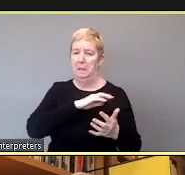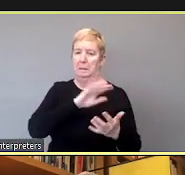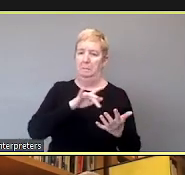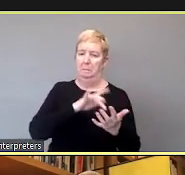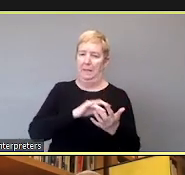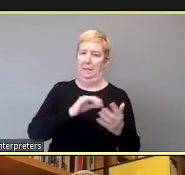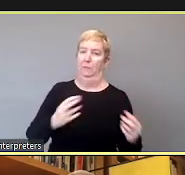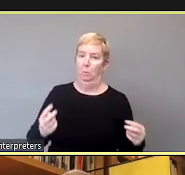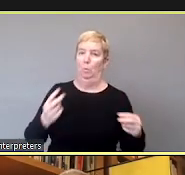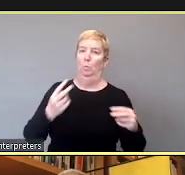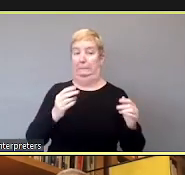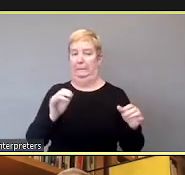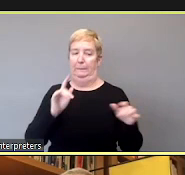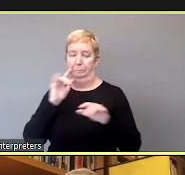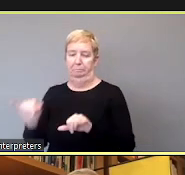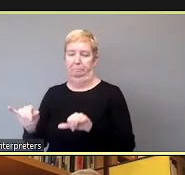in